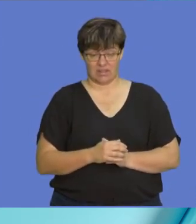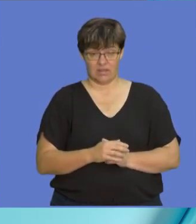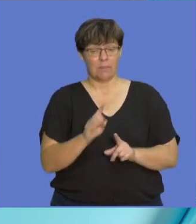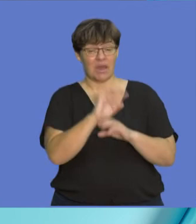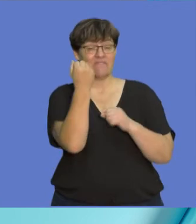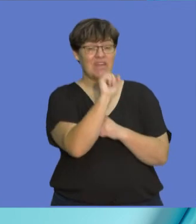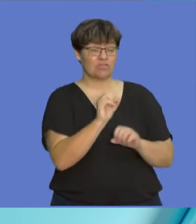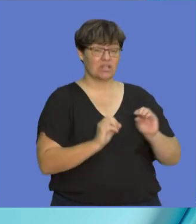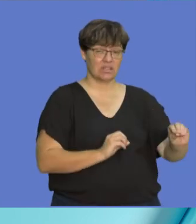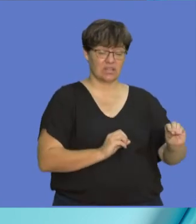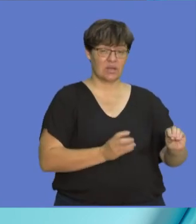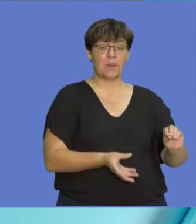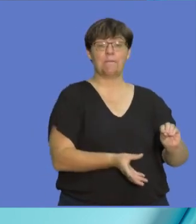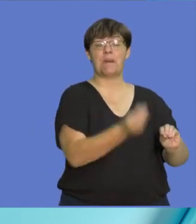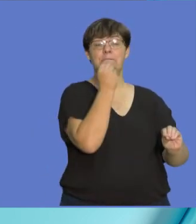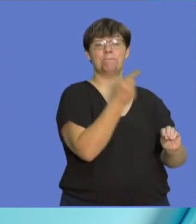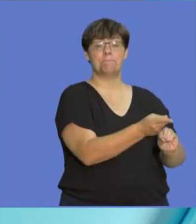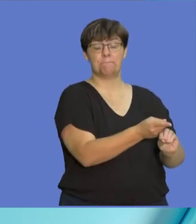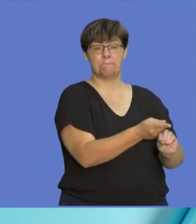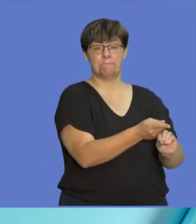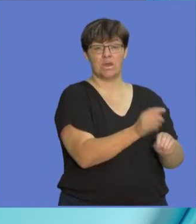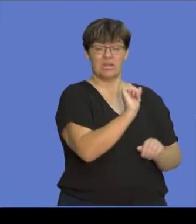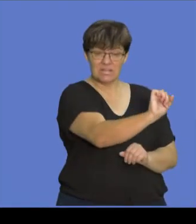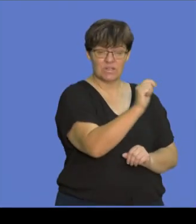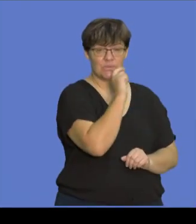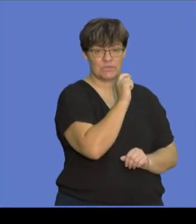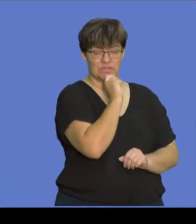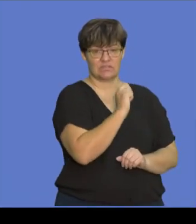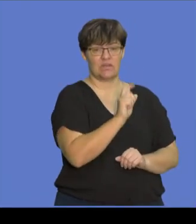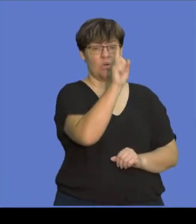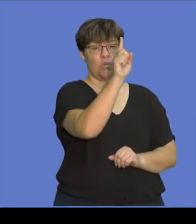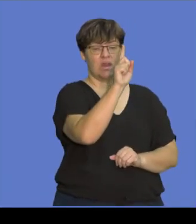factory only gets apportioned its usage, which was